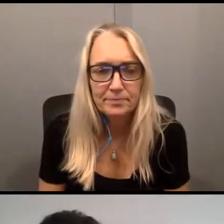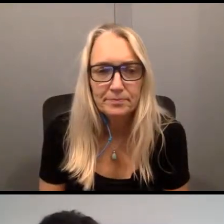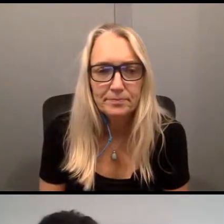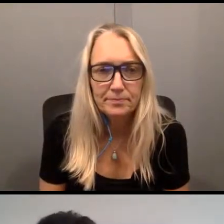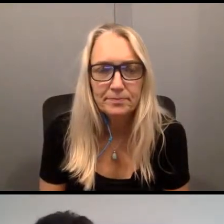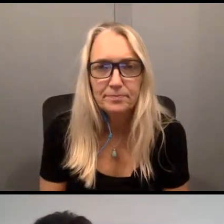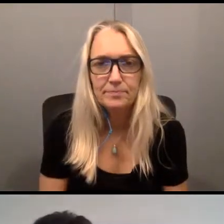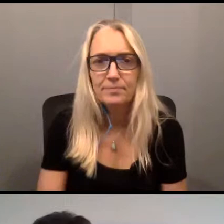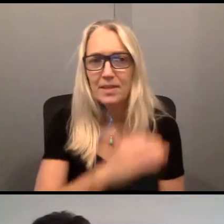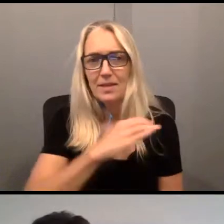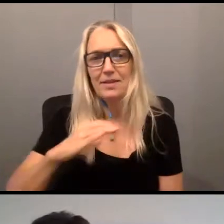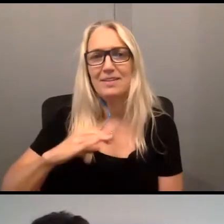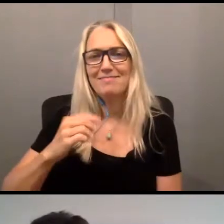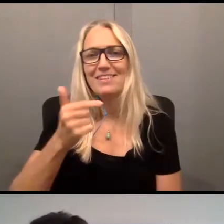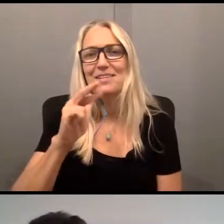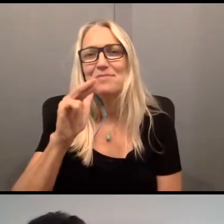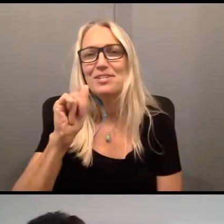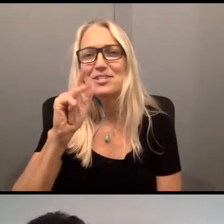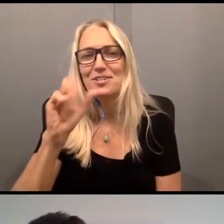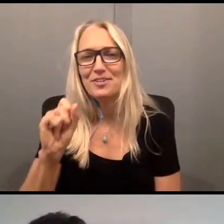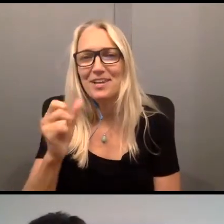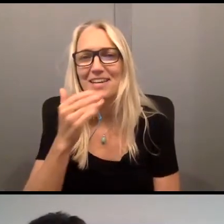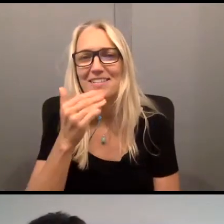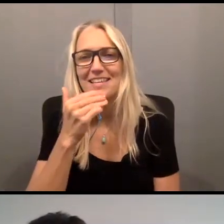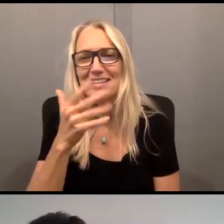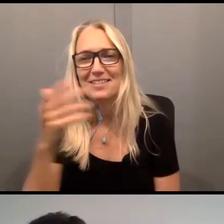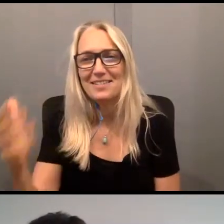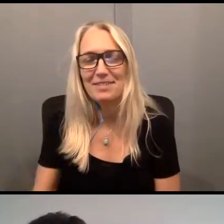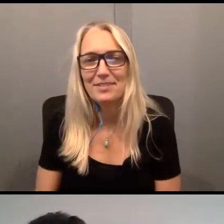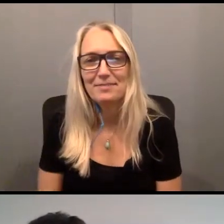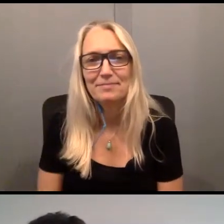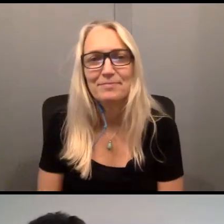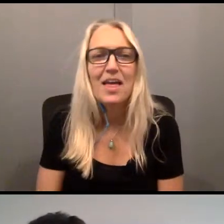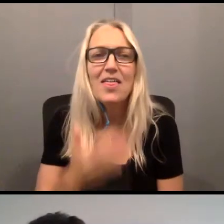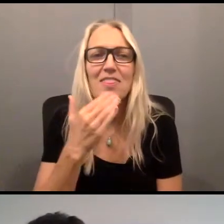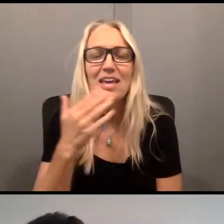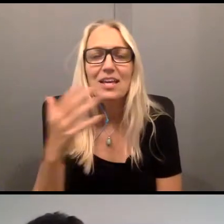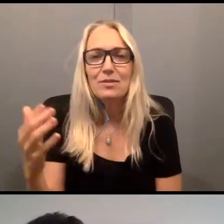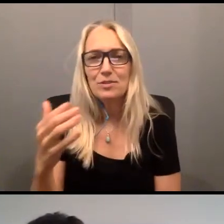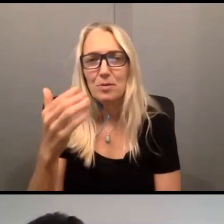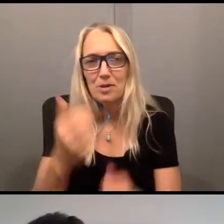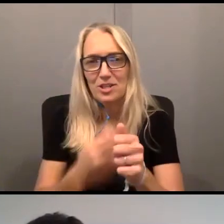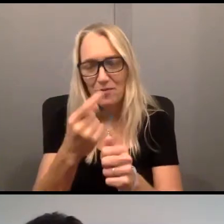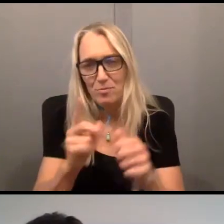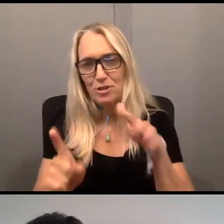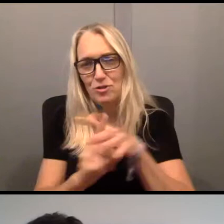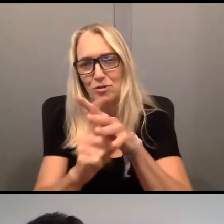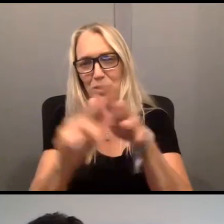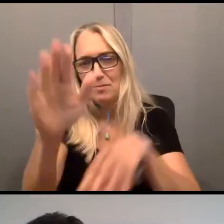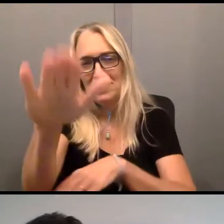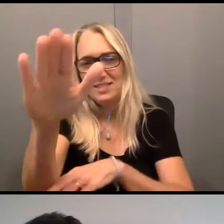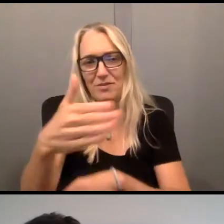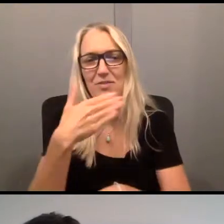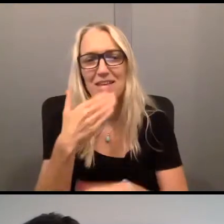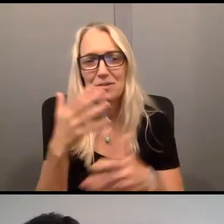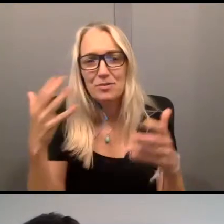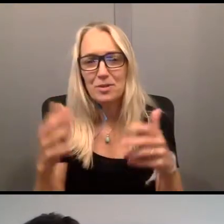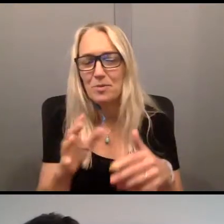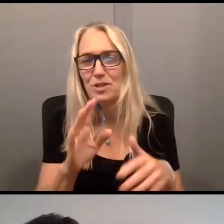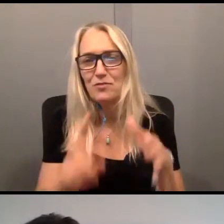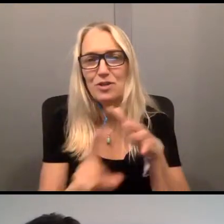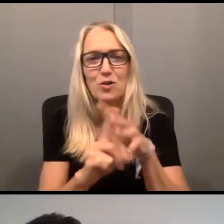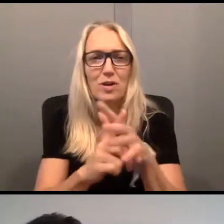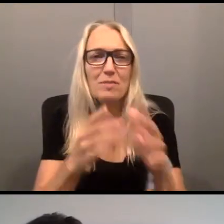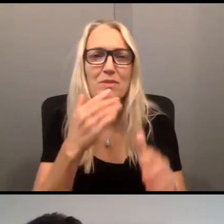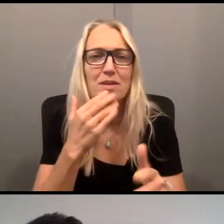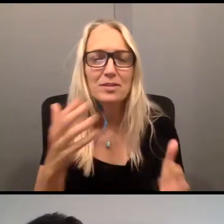Commissioner Graves? Sure. Well, thank you very much, Madam Chair, and thank you for everybody for showing up this afternoon and talking to us about your congressional